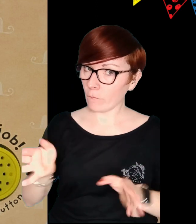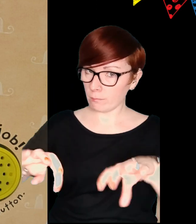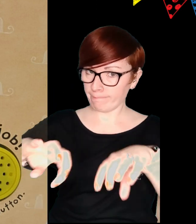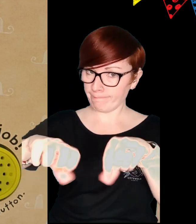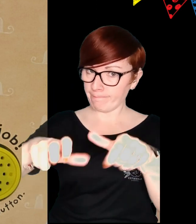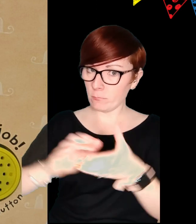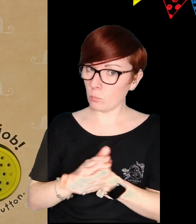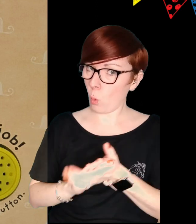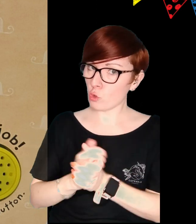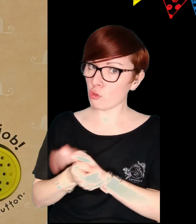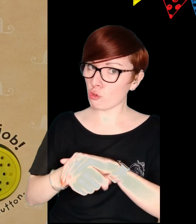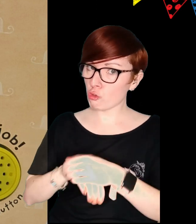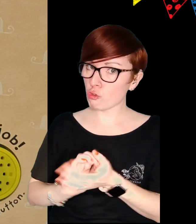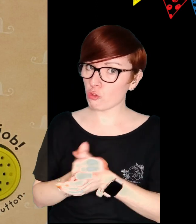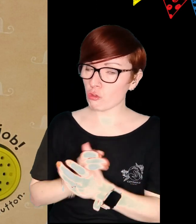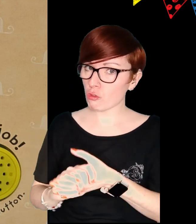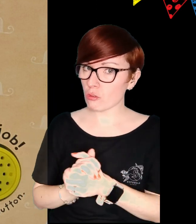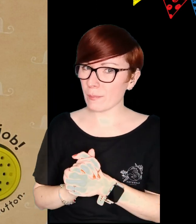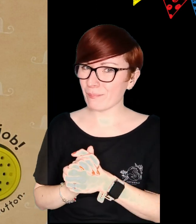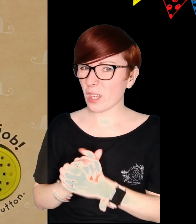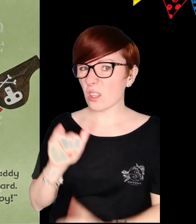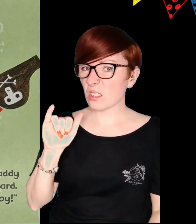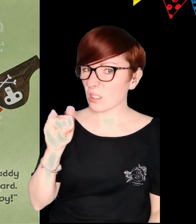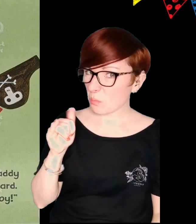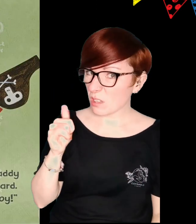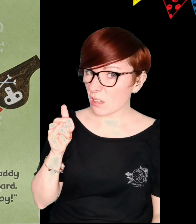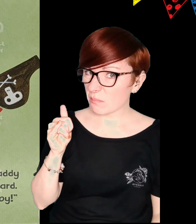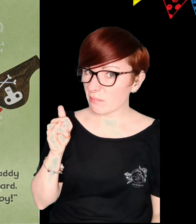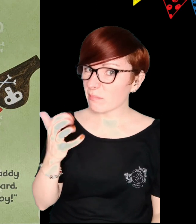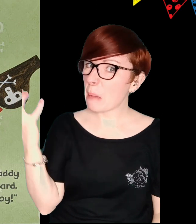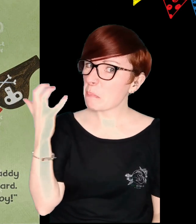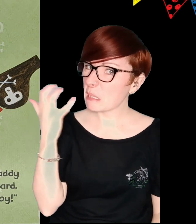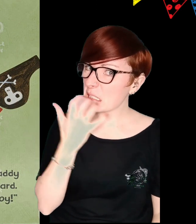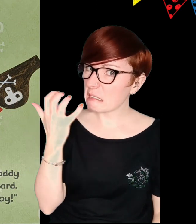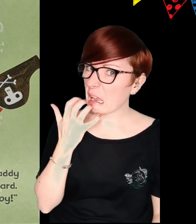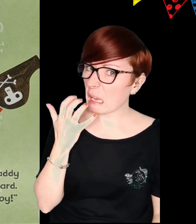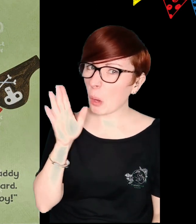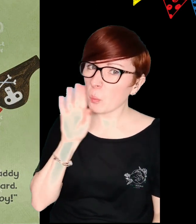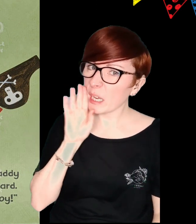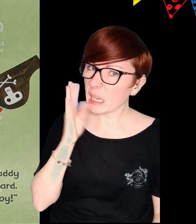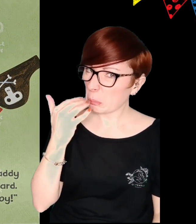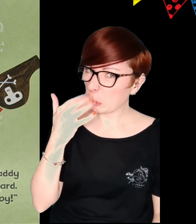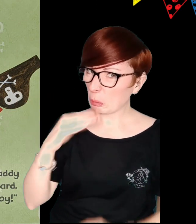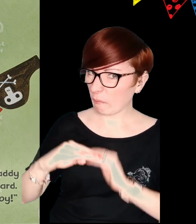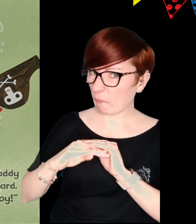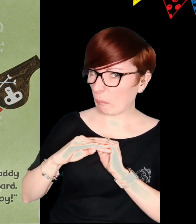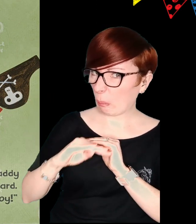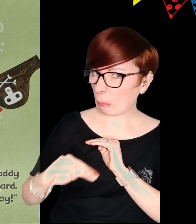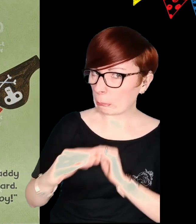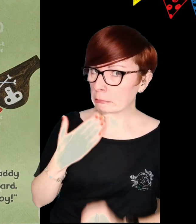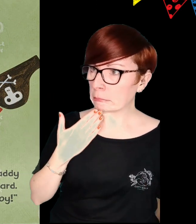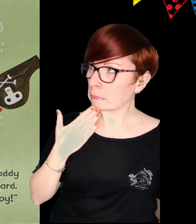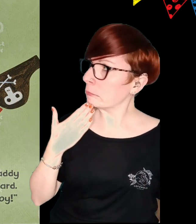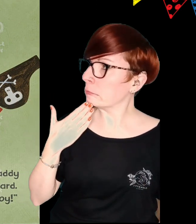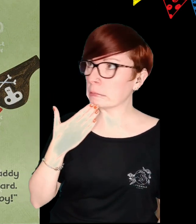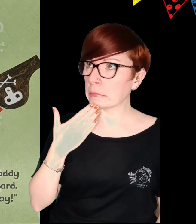Number 3. Then you should wash and dry your hands. Sometimes, however, Pirate Pete can't get to